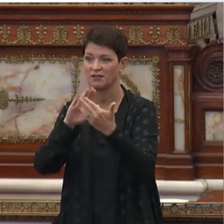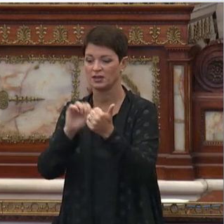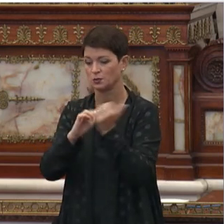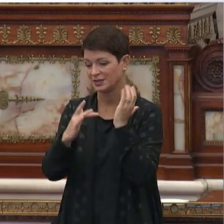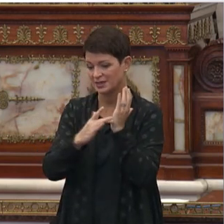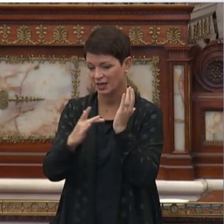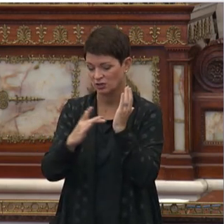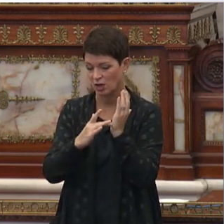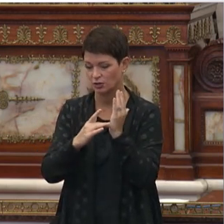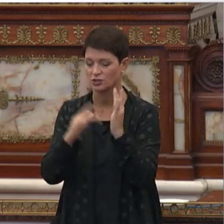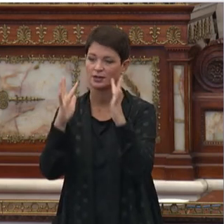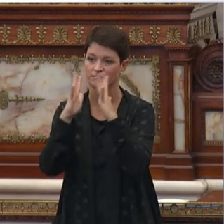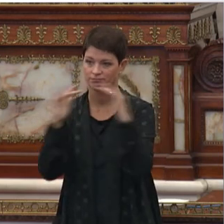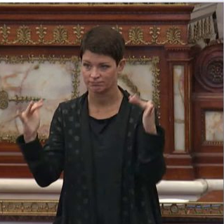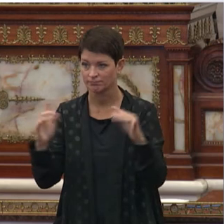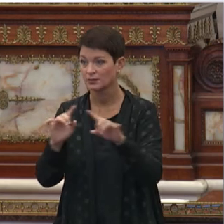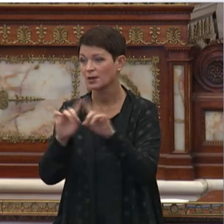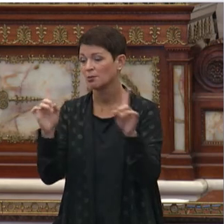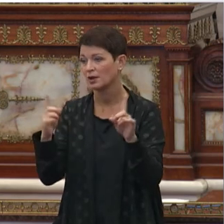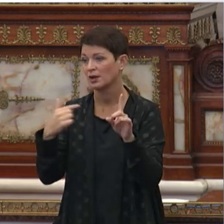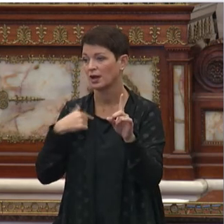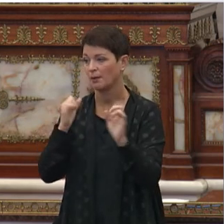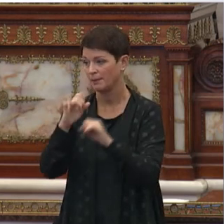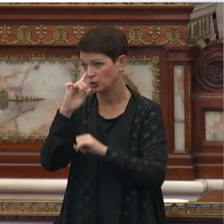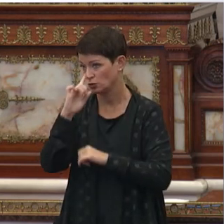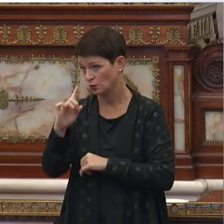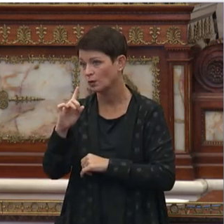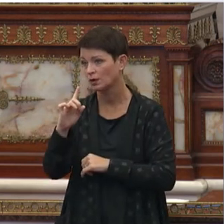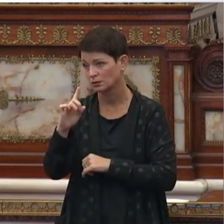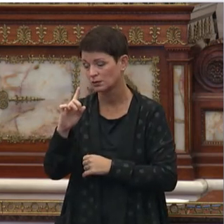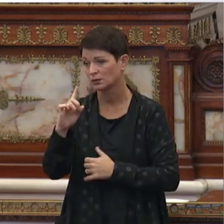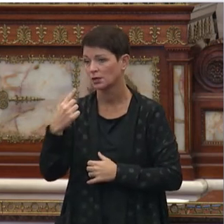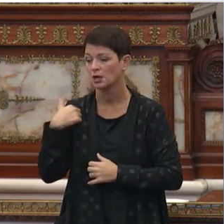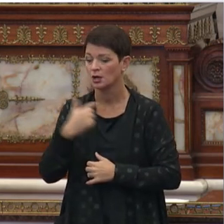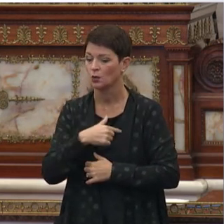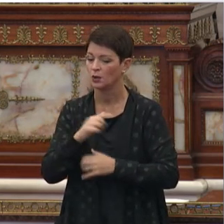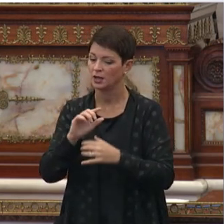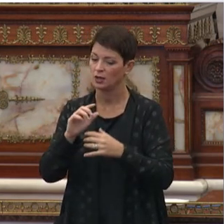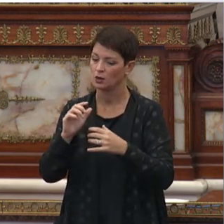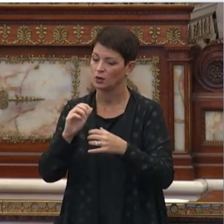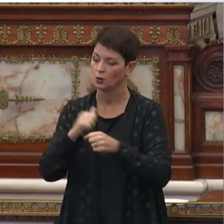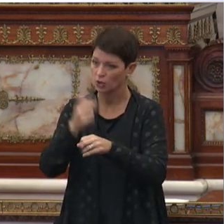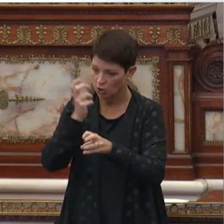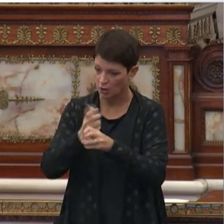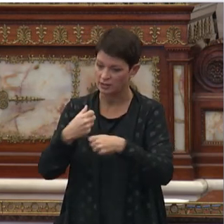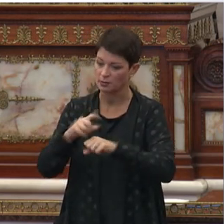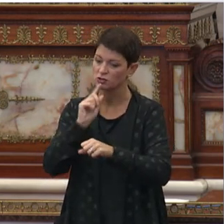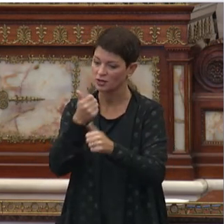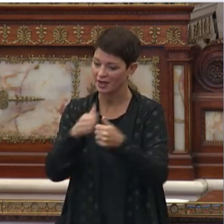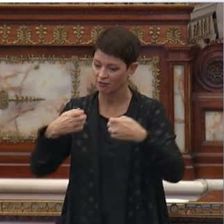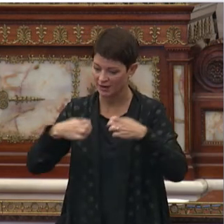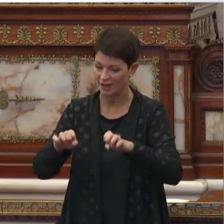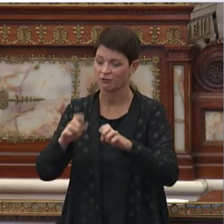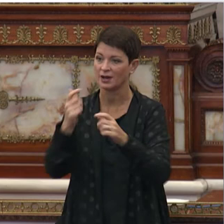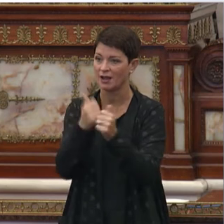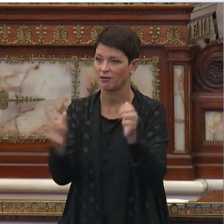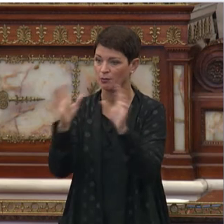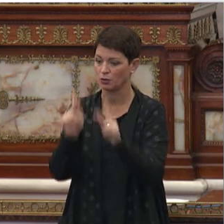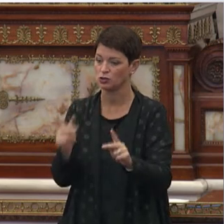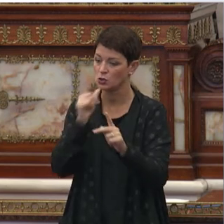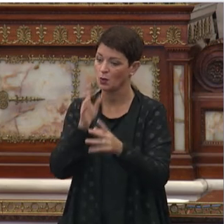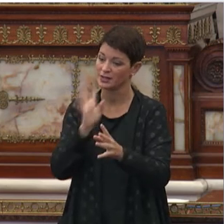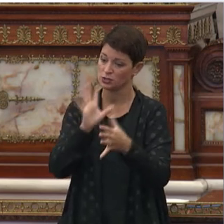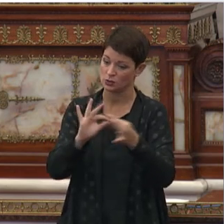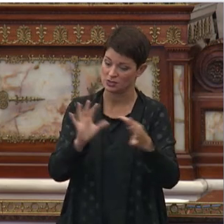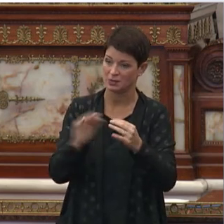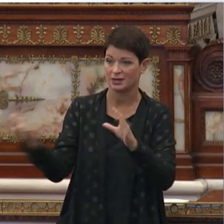technology, etc., but I just want to make certain that we make every effort to get everyone on who wants to speak.